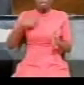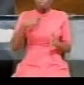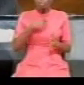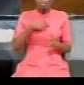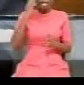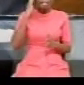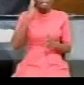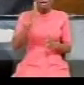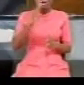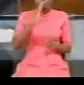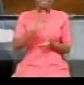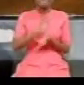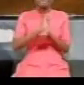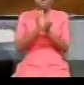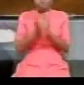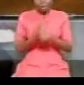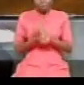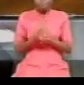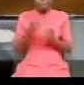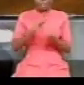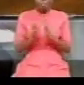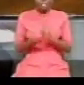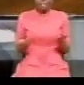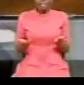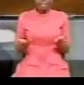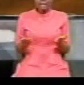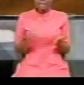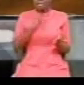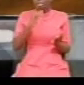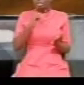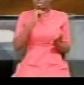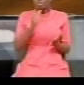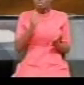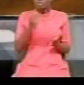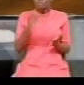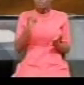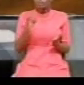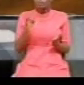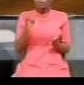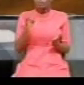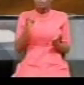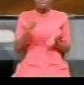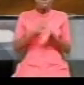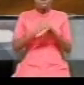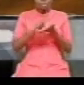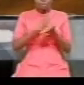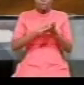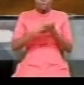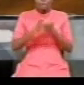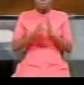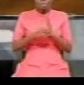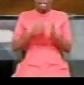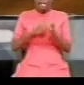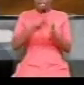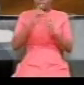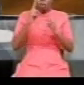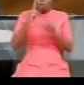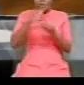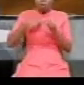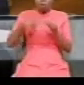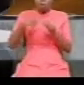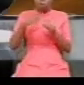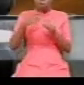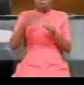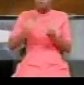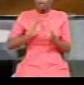shall be changed. The changing here is not talking of sanctification. He's talking of our